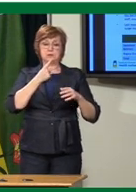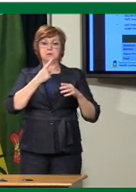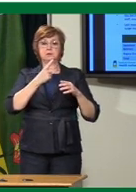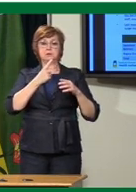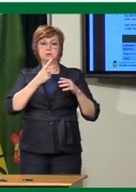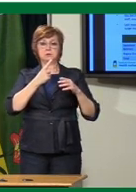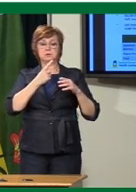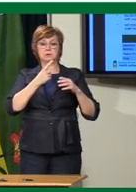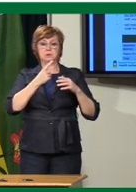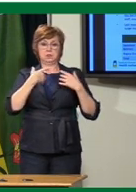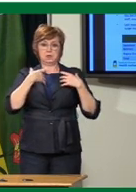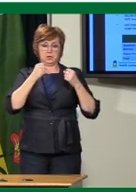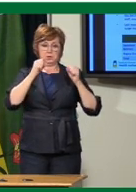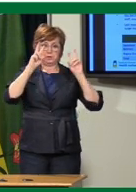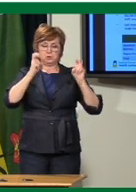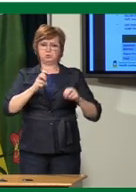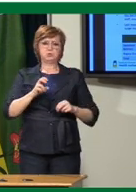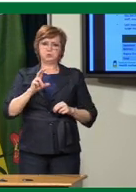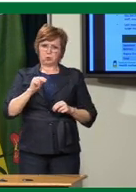or oxygen or other